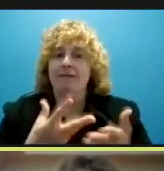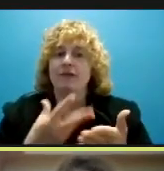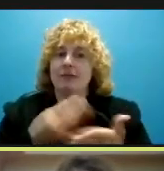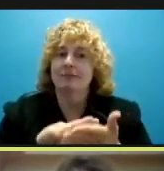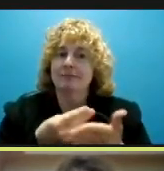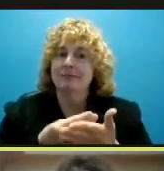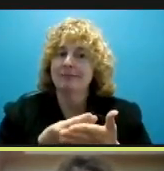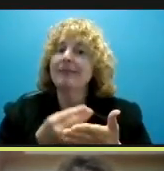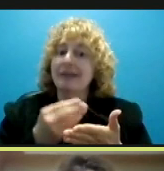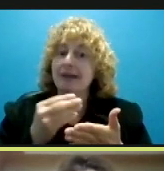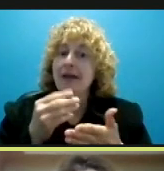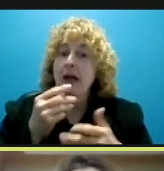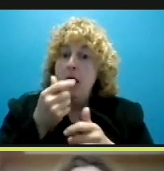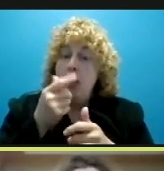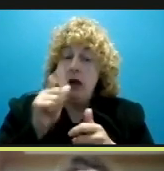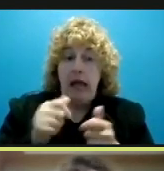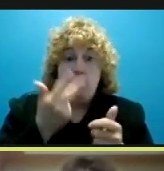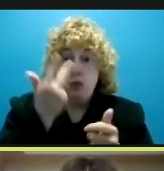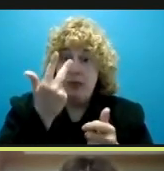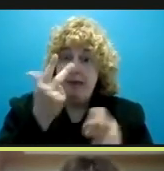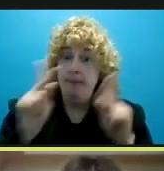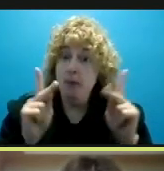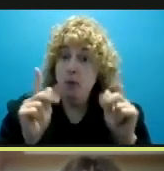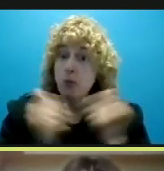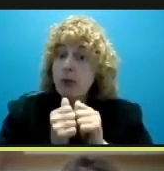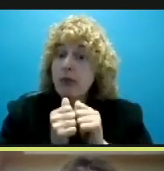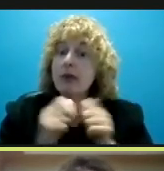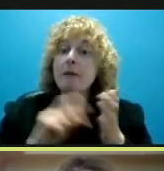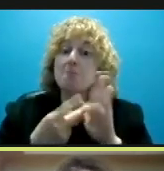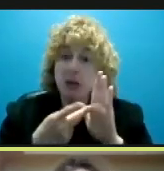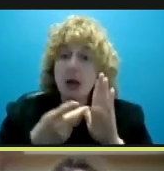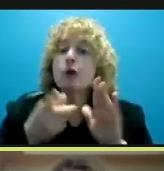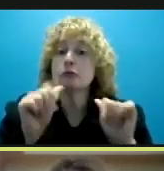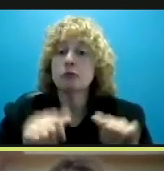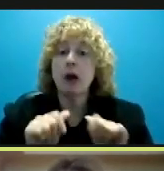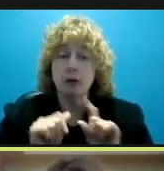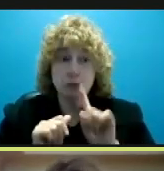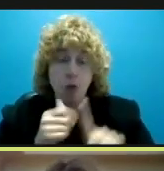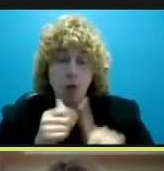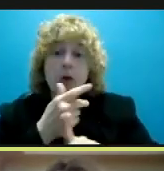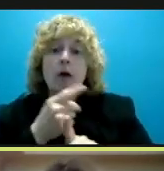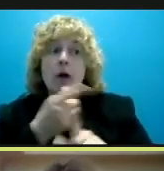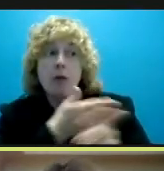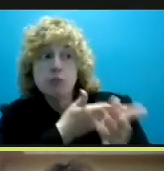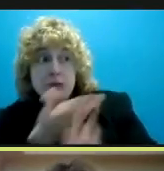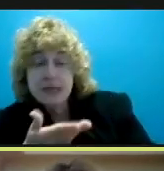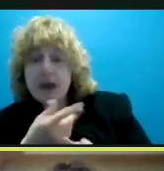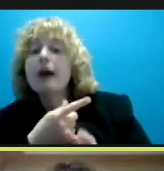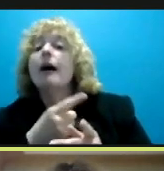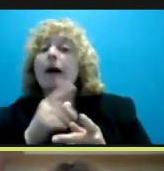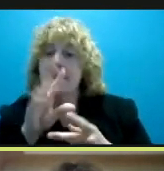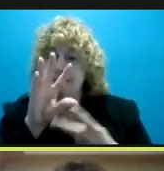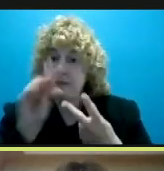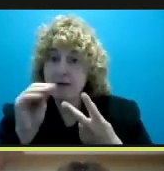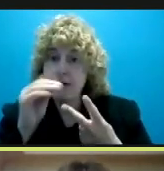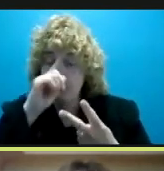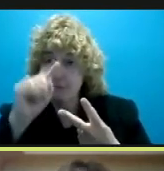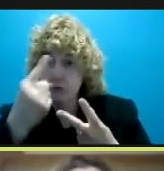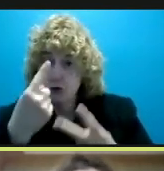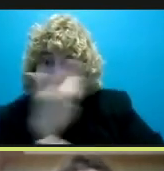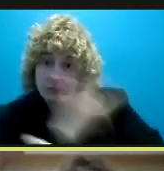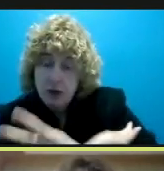person per shot. So you can get $50 the first shot. And then next time you bring them for their next dose, you can get $50 again.